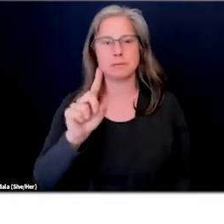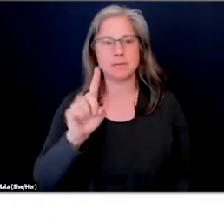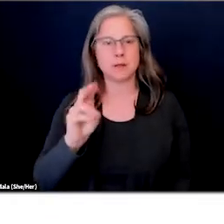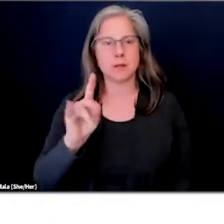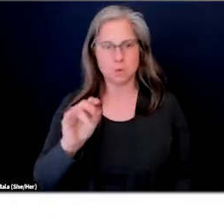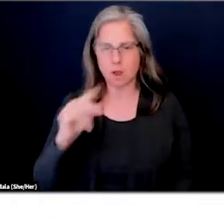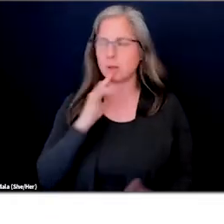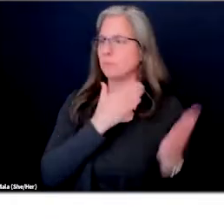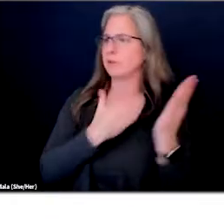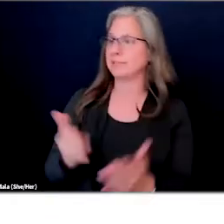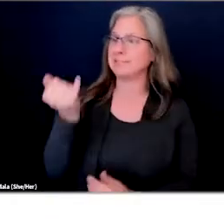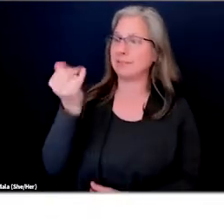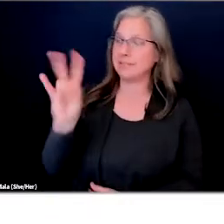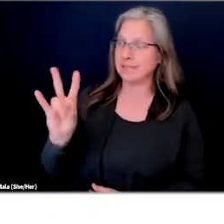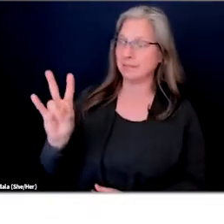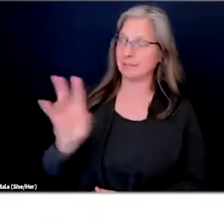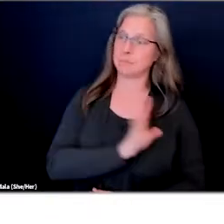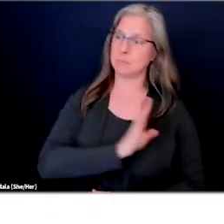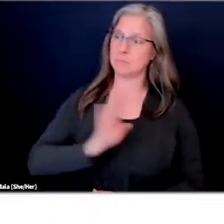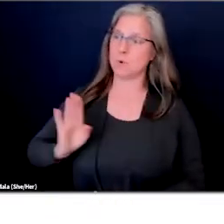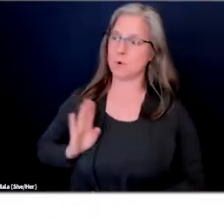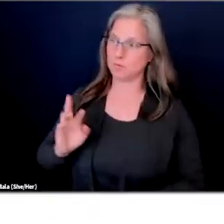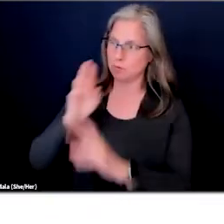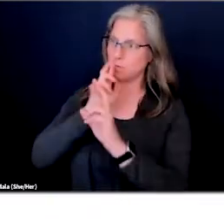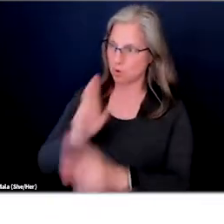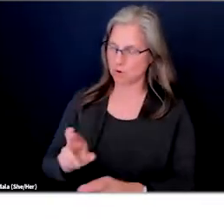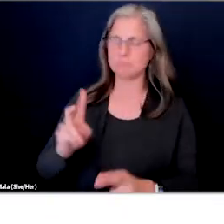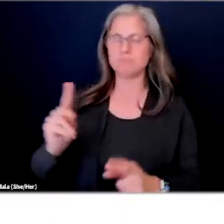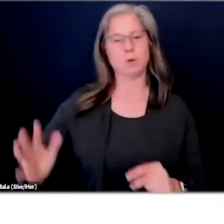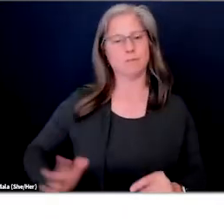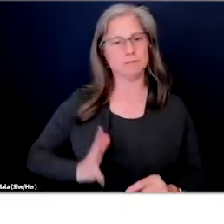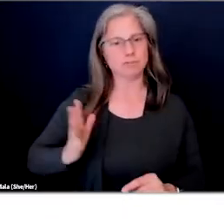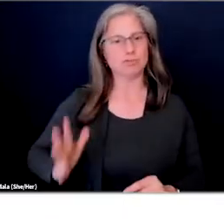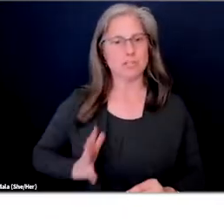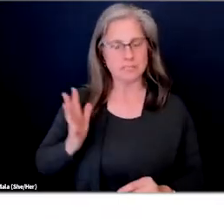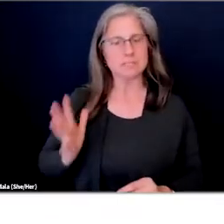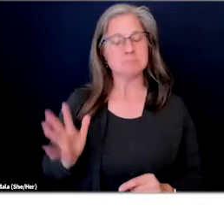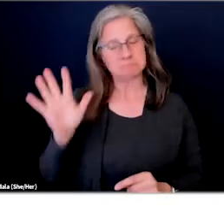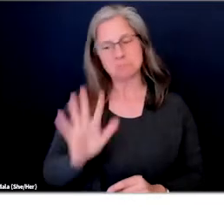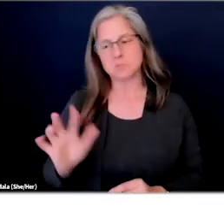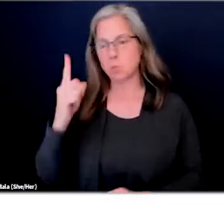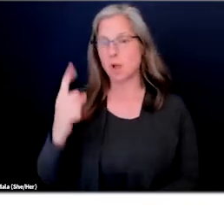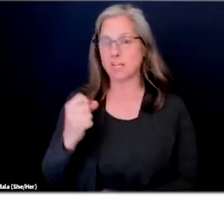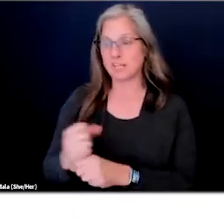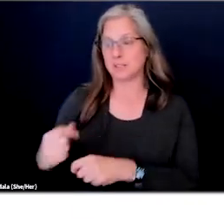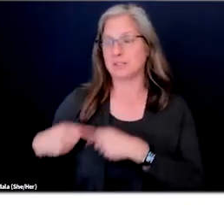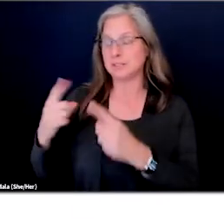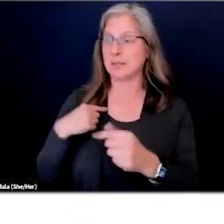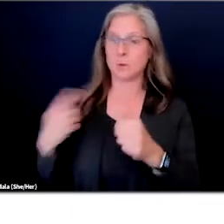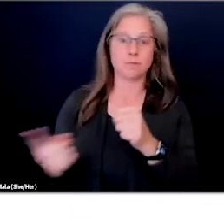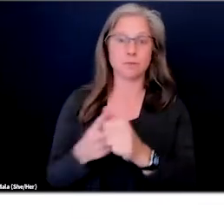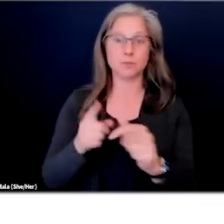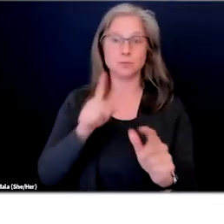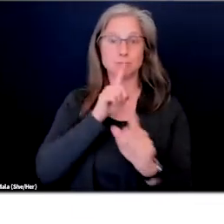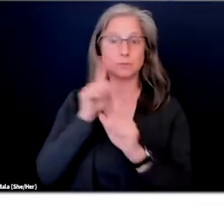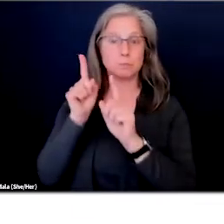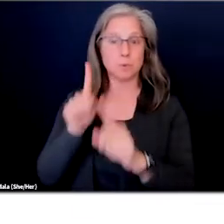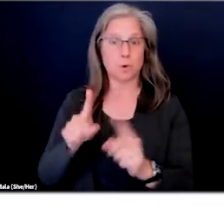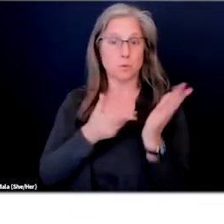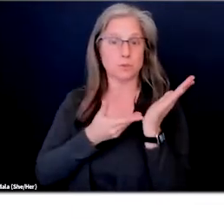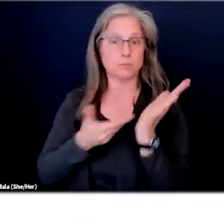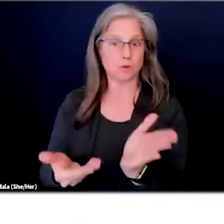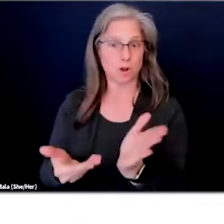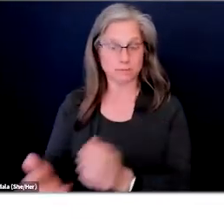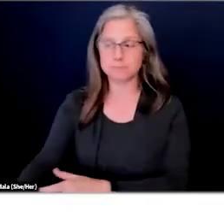17th COVID board report, and it has officially been about 1 year since our first report was brought to you,